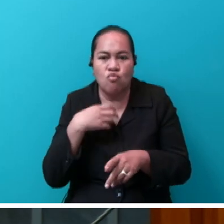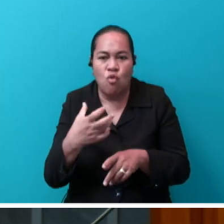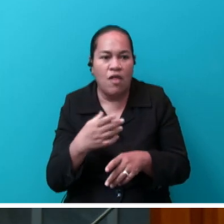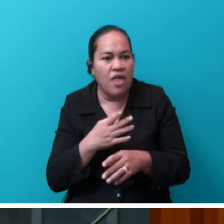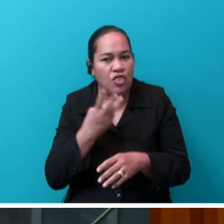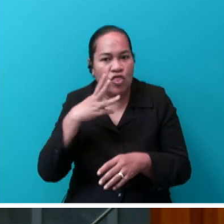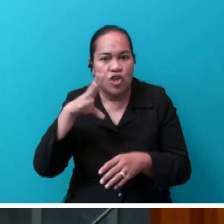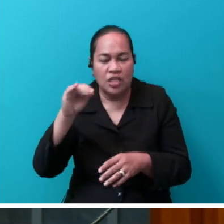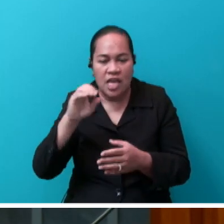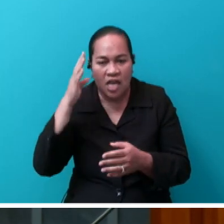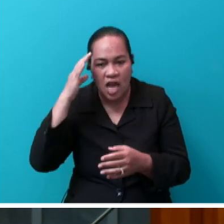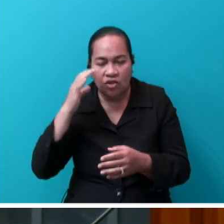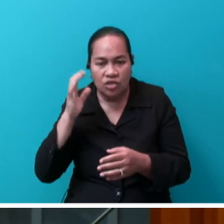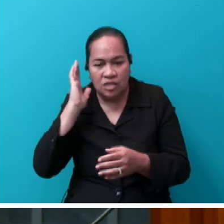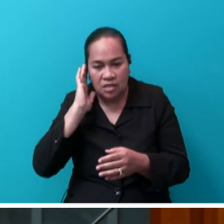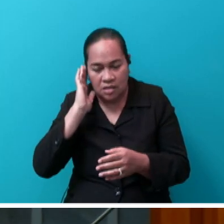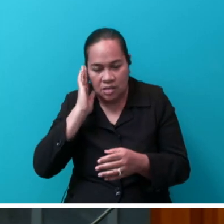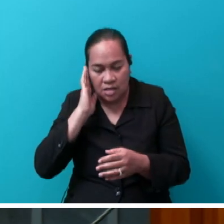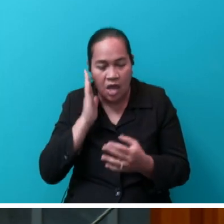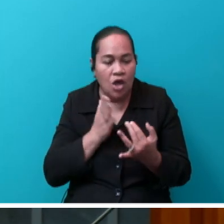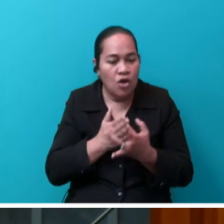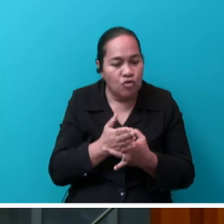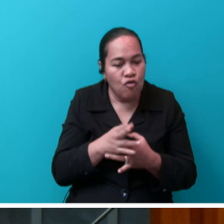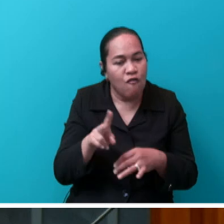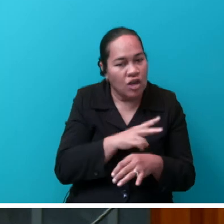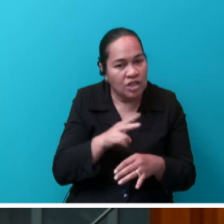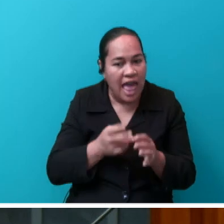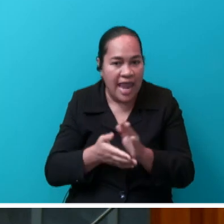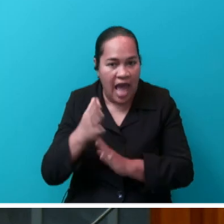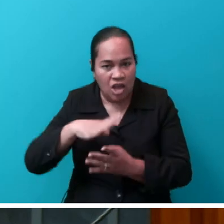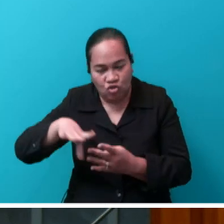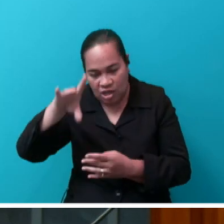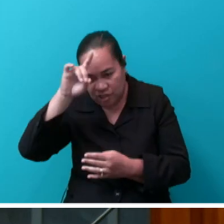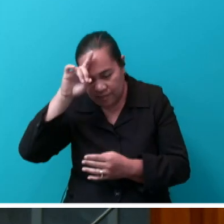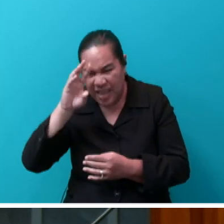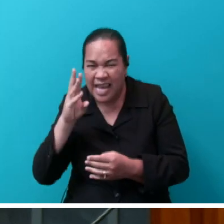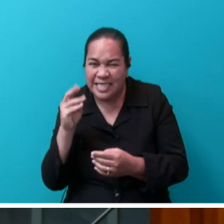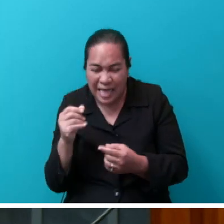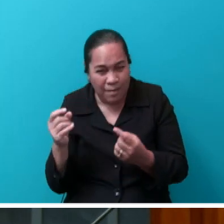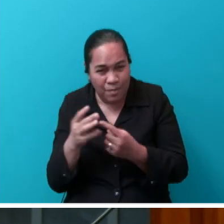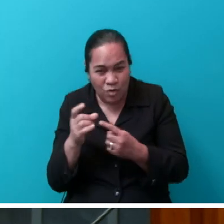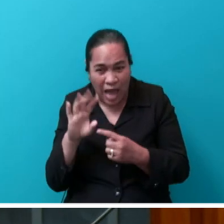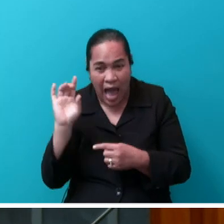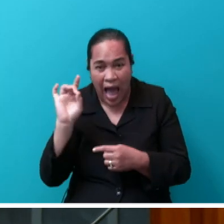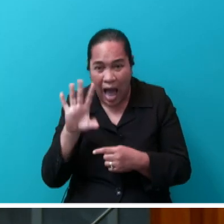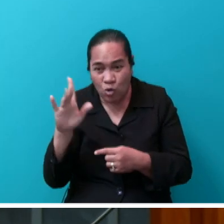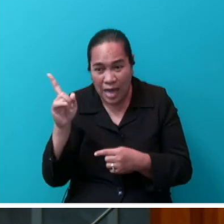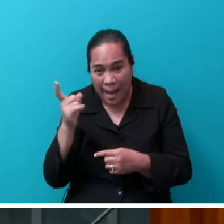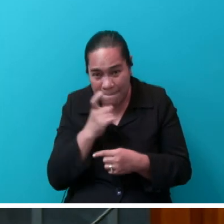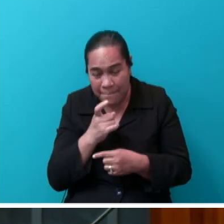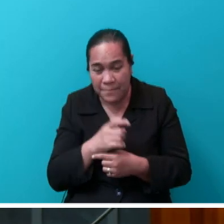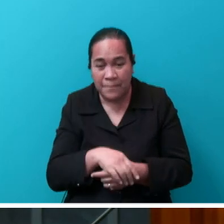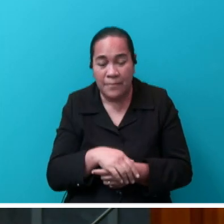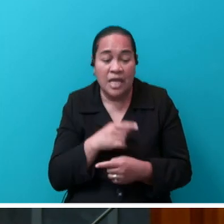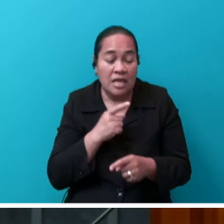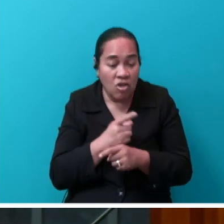countries through vocational and higher education training. Some of the key outcomes of the discussions, Mr. Speaker,